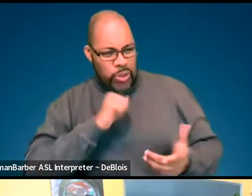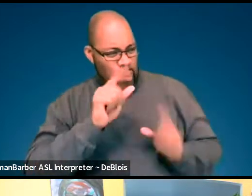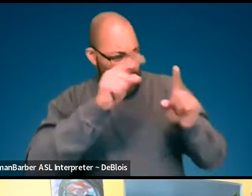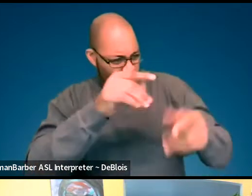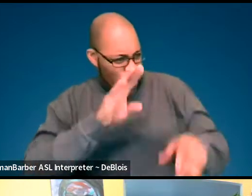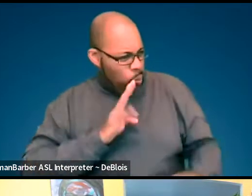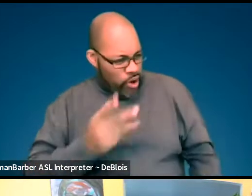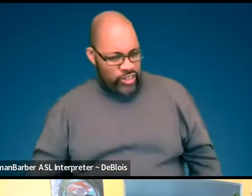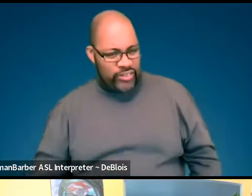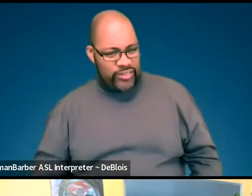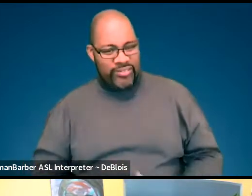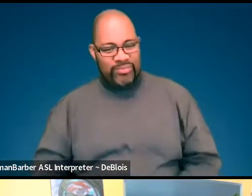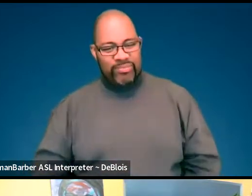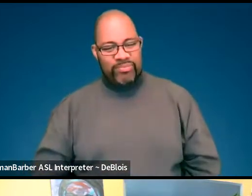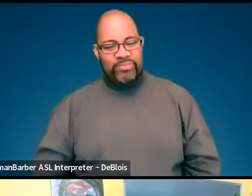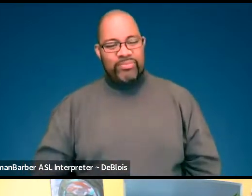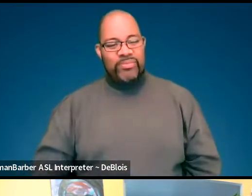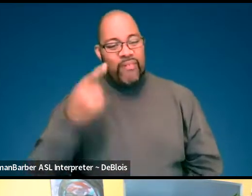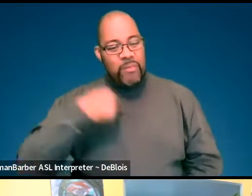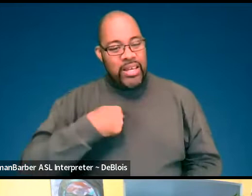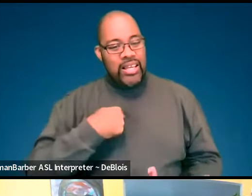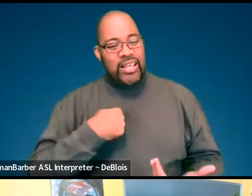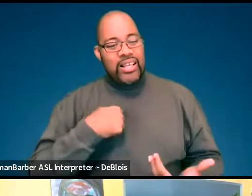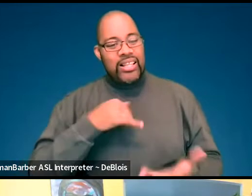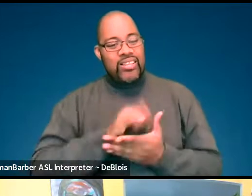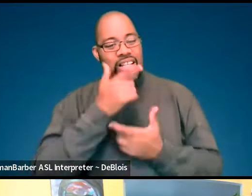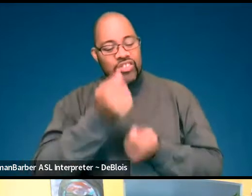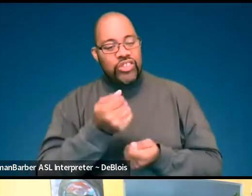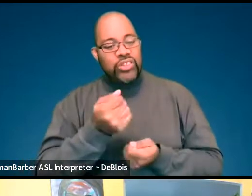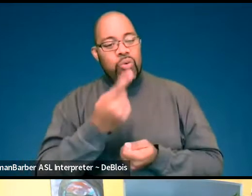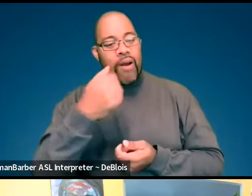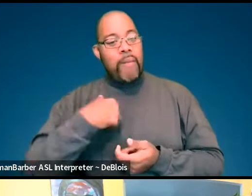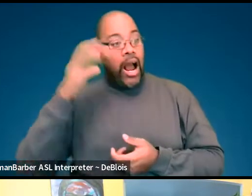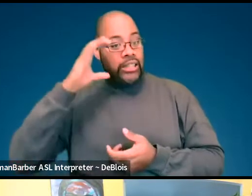there. So for me, it was like really interesting. Like one of my